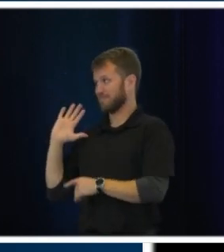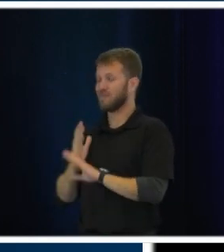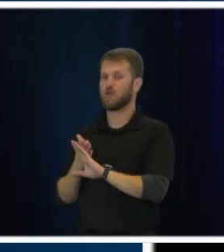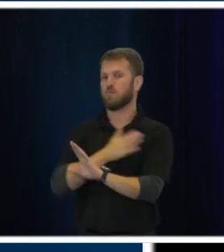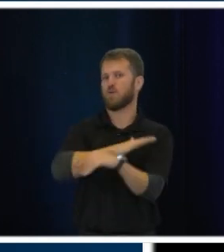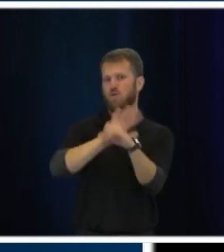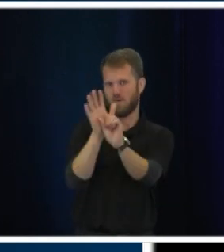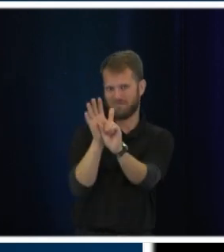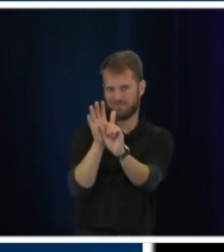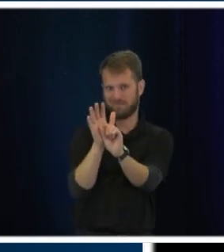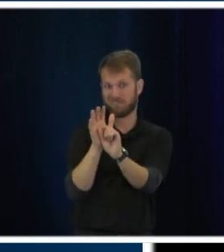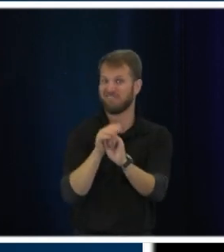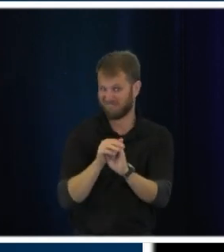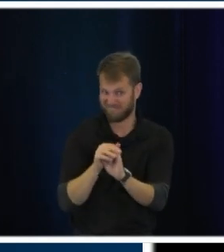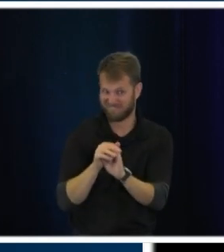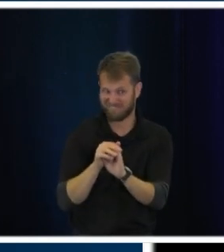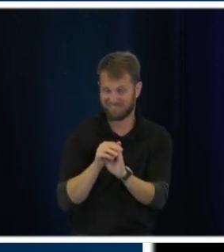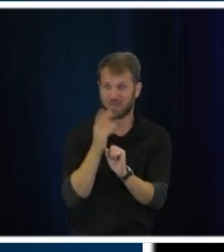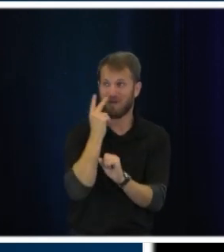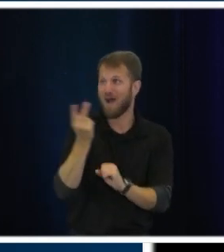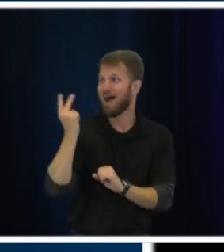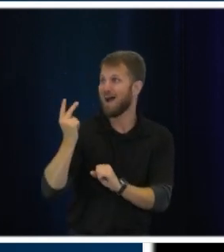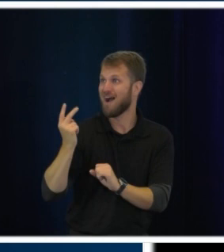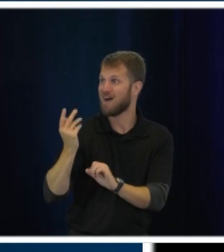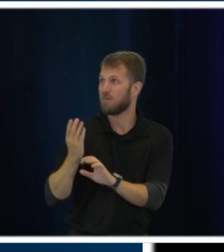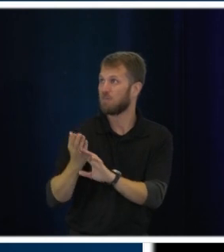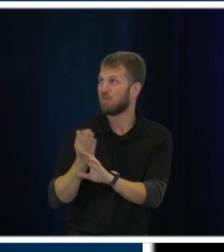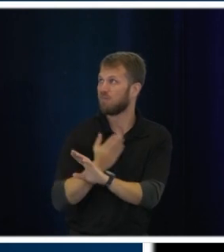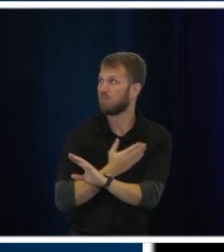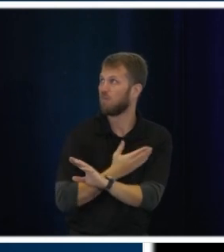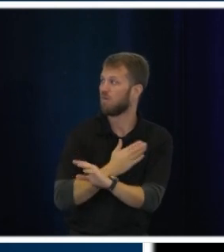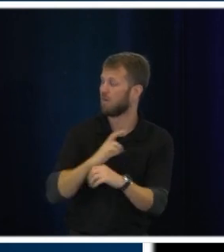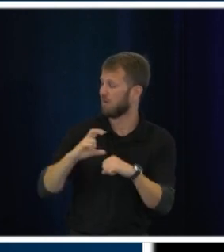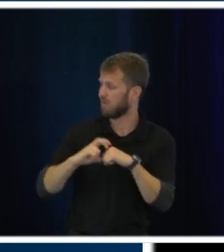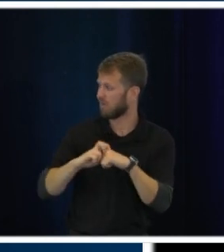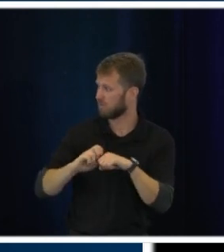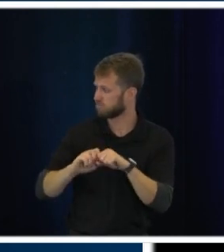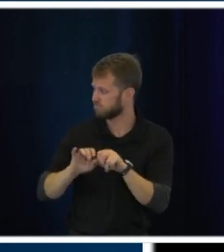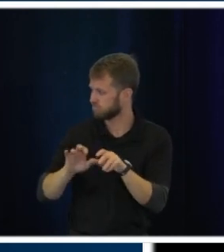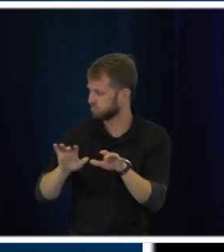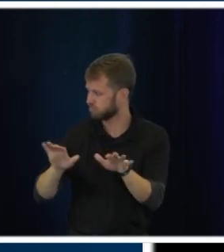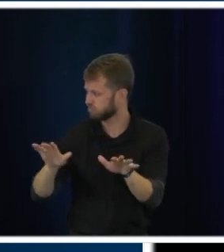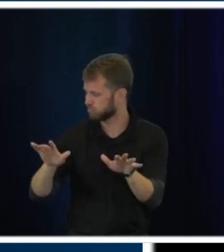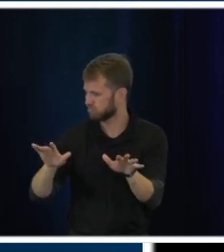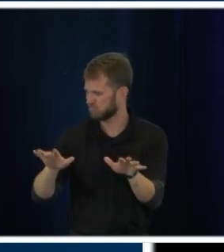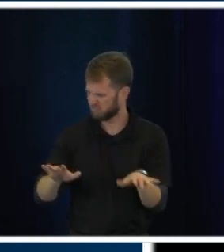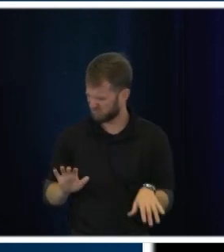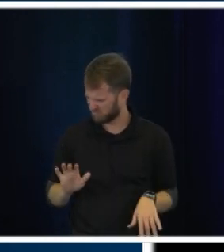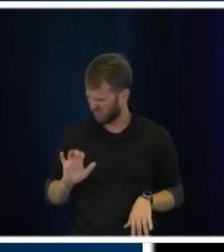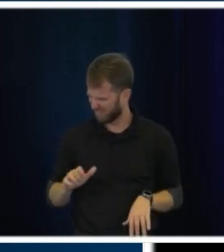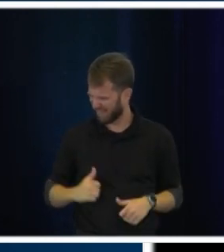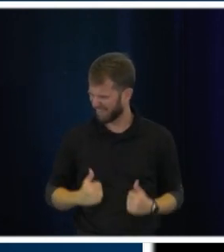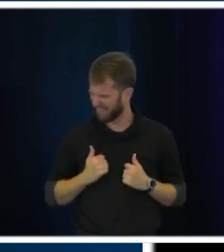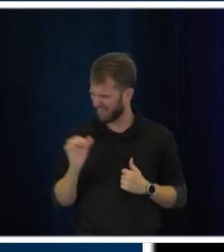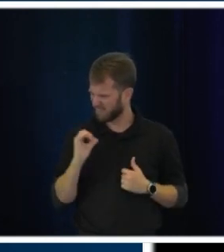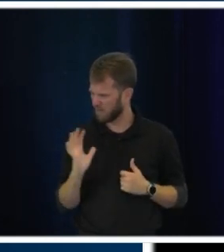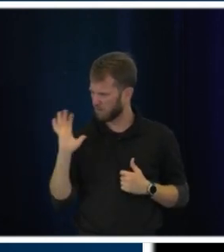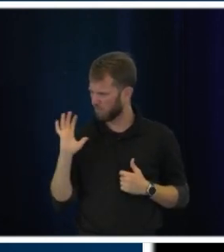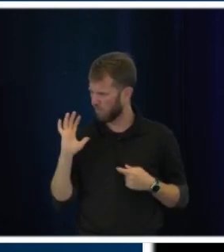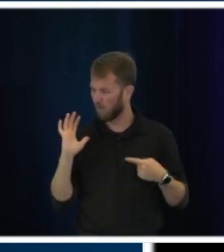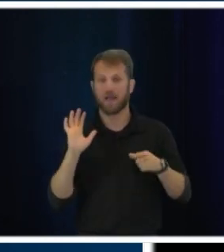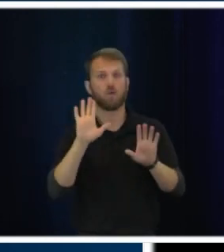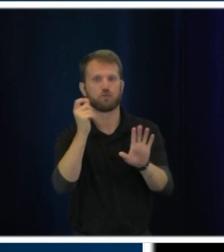hard for people to remember what life was like before we had this virus. I'm just grateful that I'm not standing up here talking about COVID.